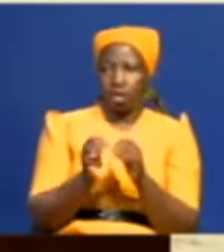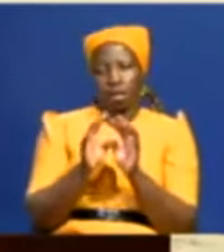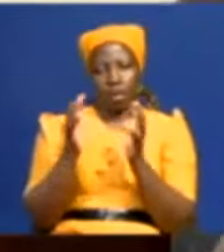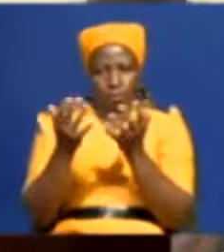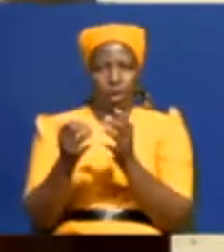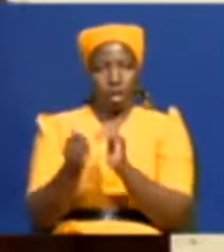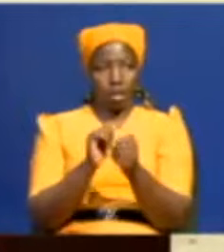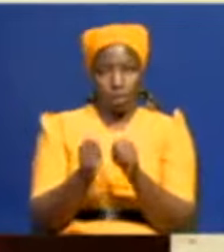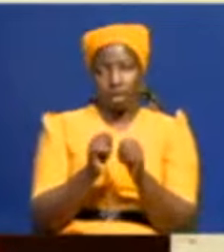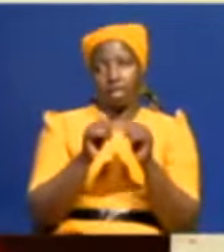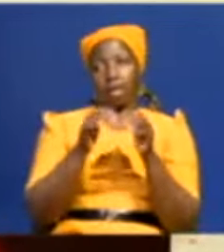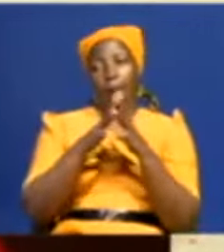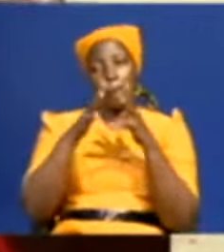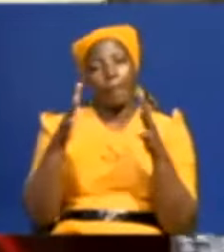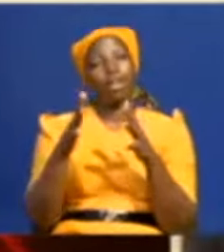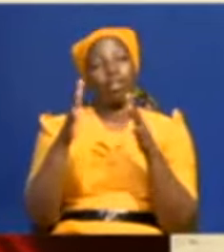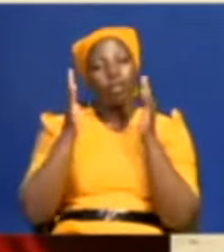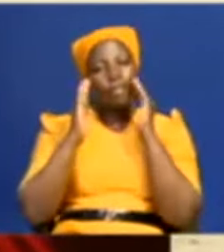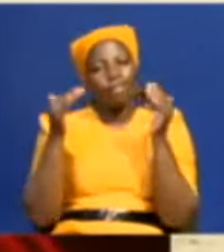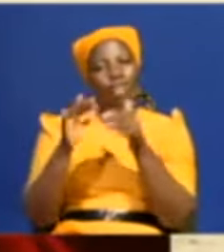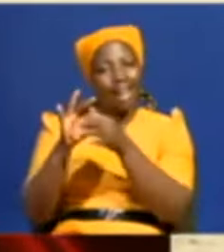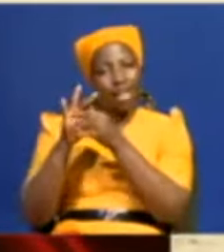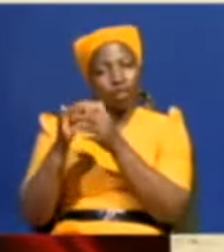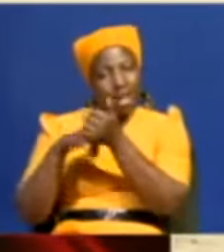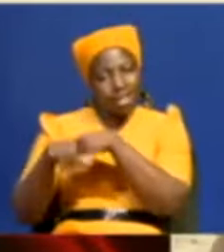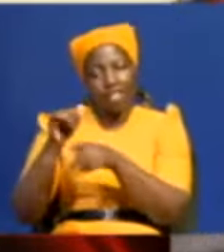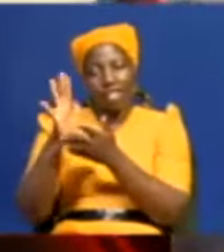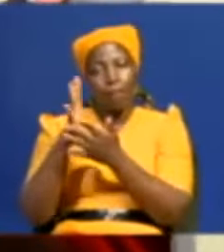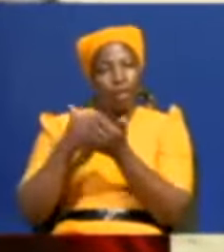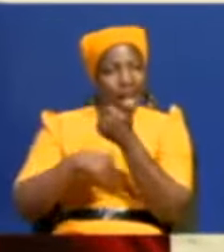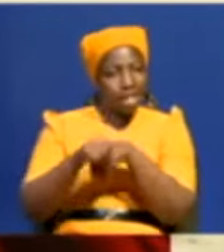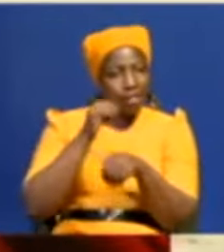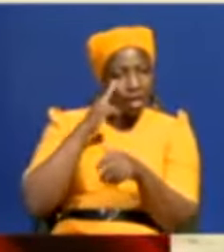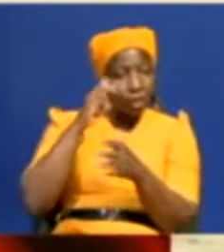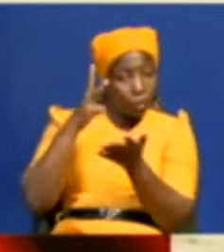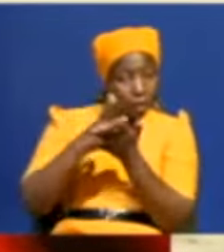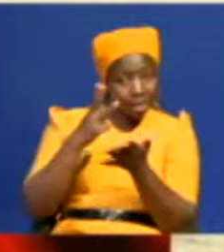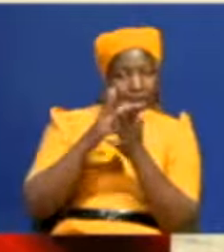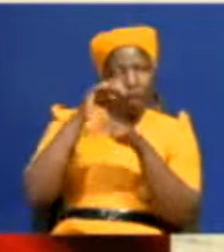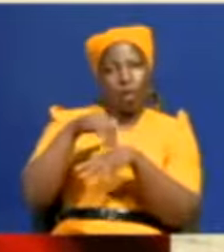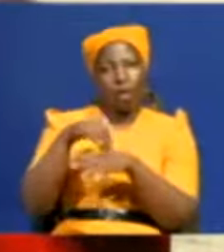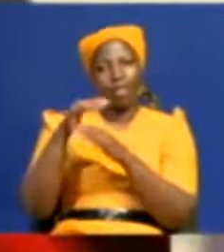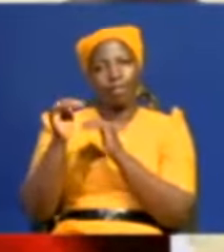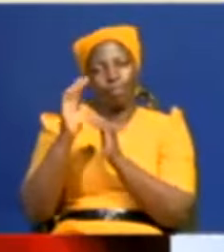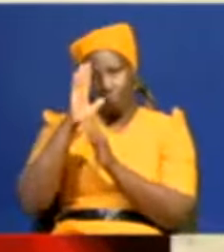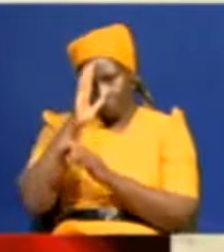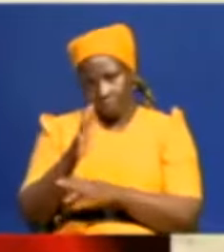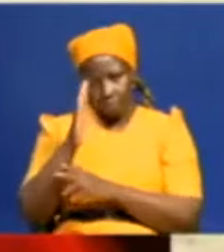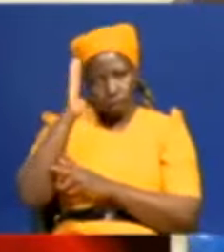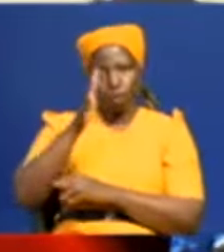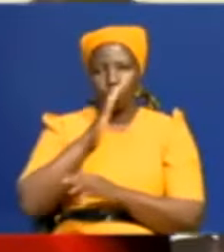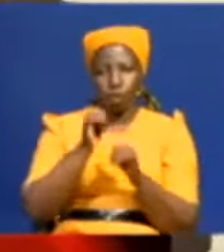activities. Some of the activities to be witnessed on Sunday will be boat racing.